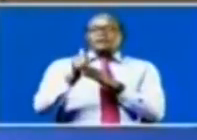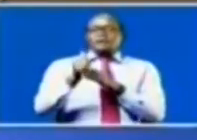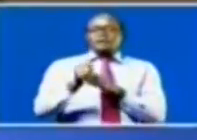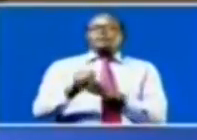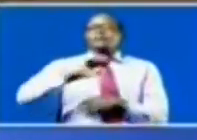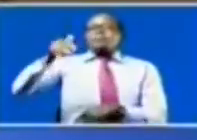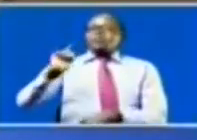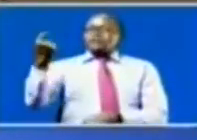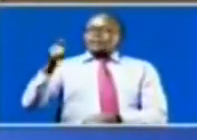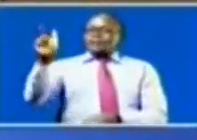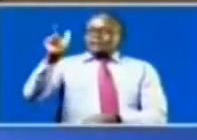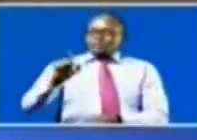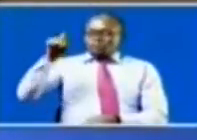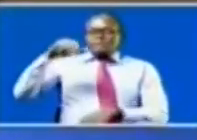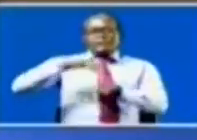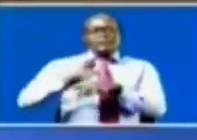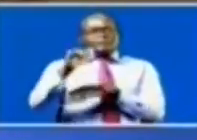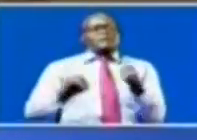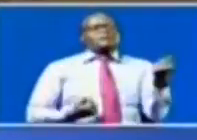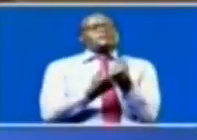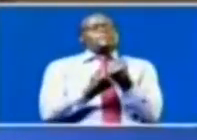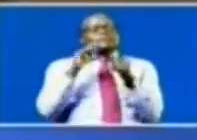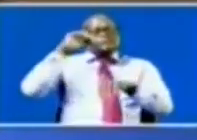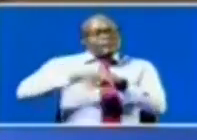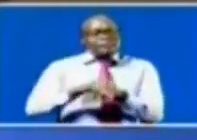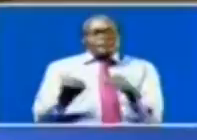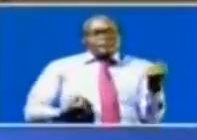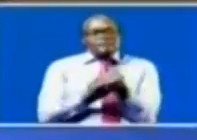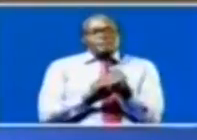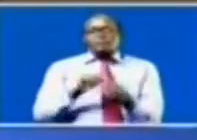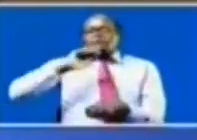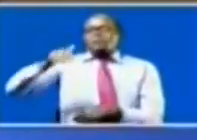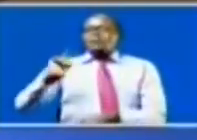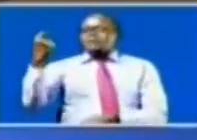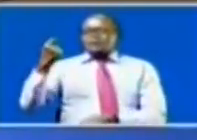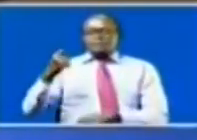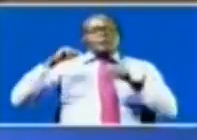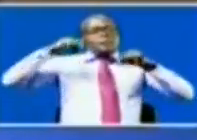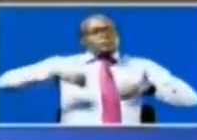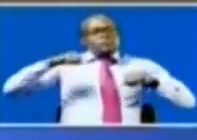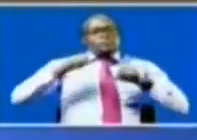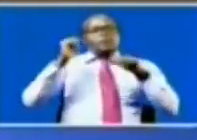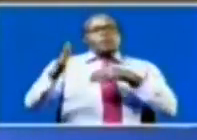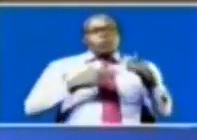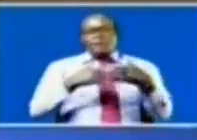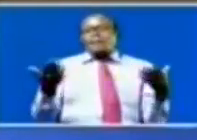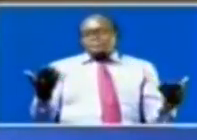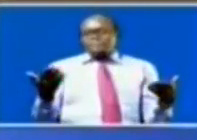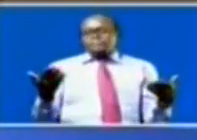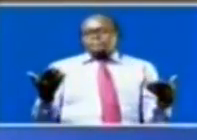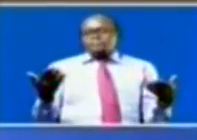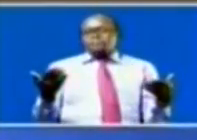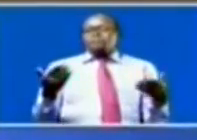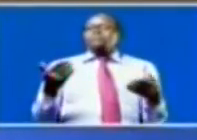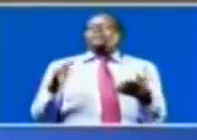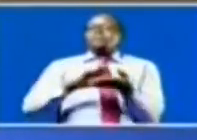region. He must get that support. And if he gets that support, there is every possibility. Whether he is going to be in the